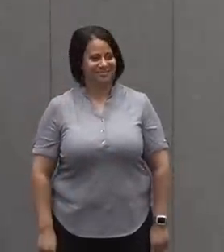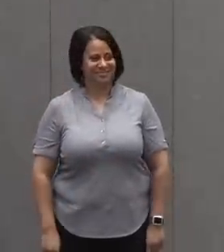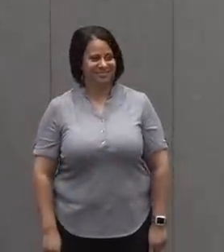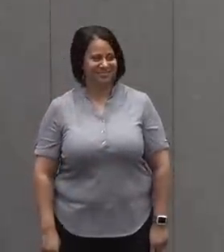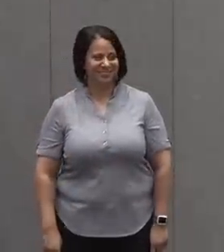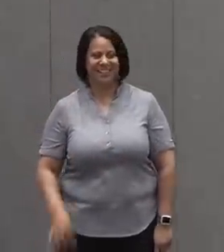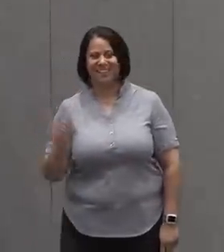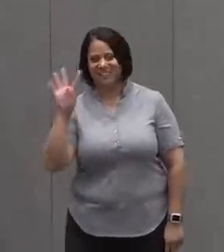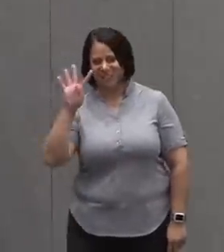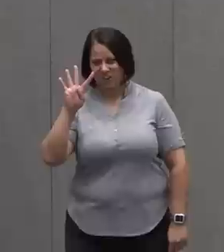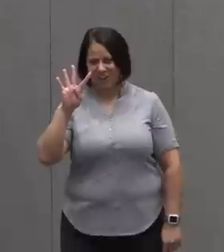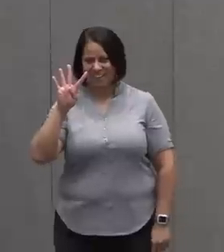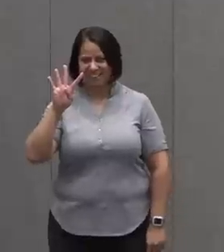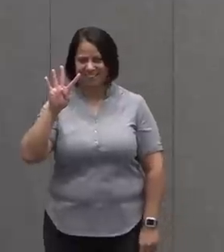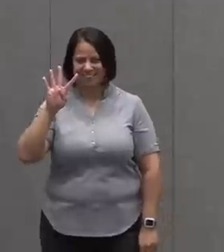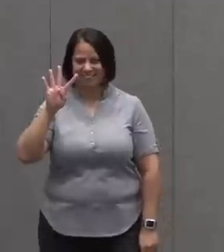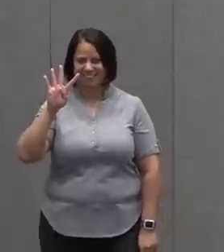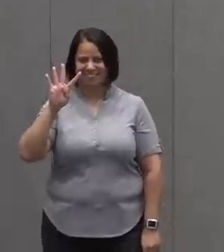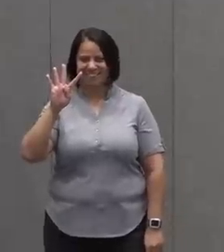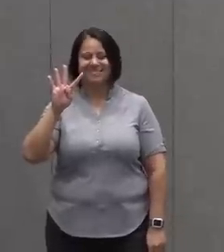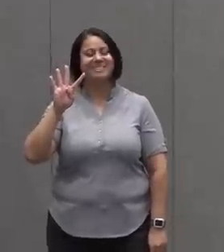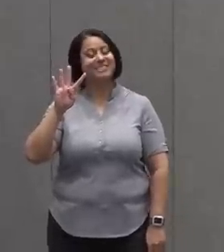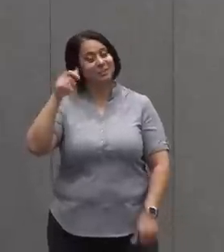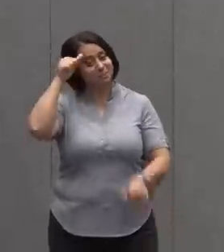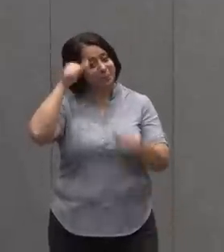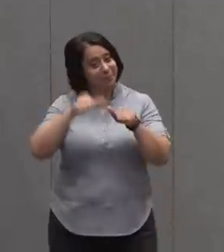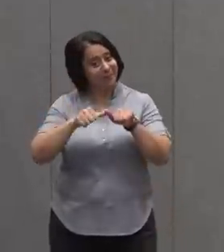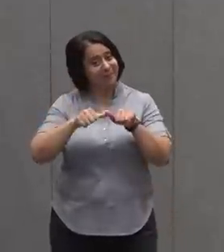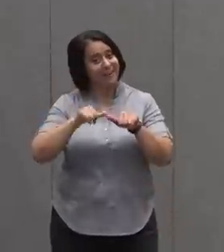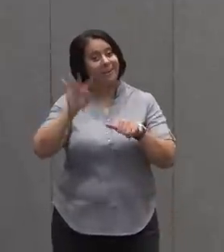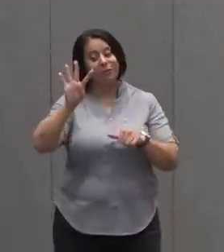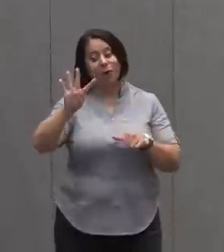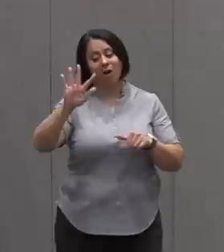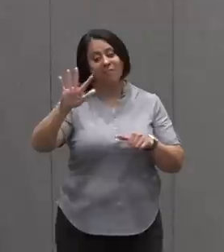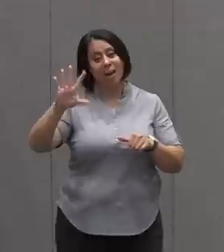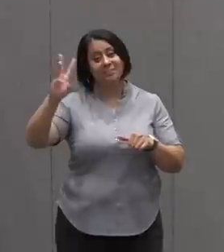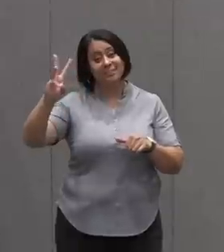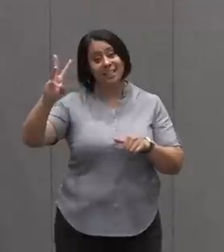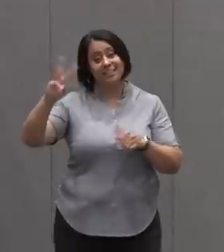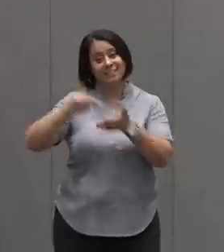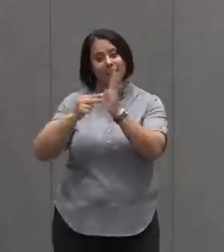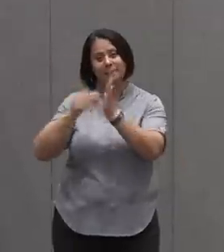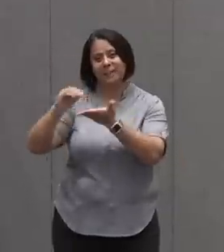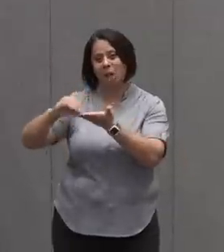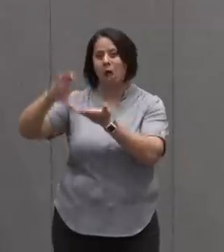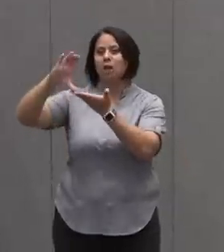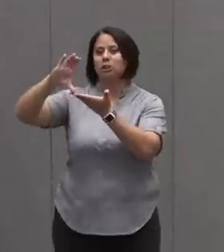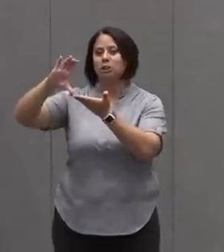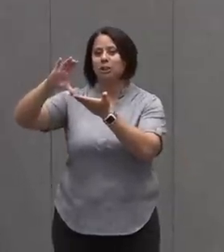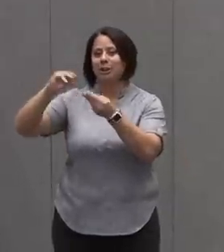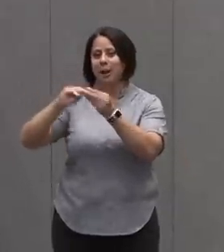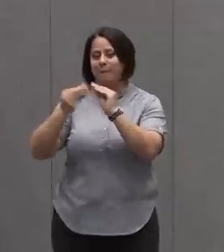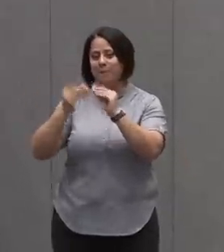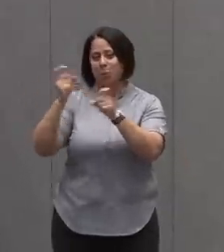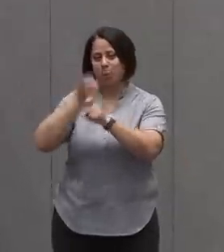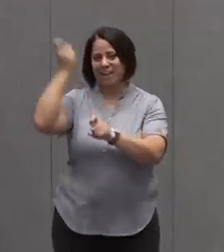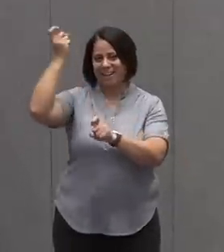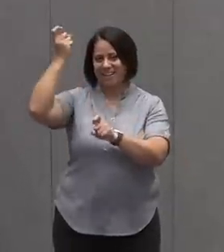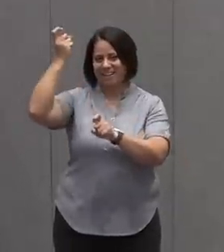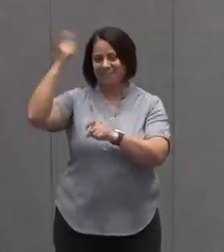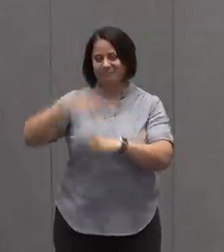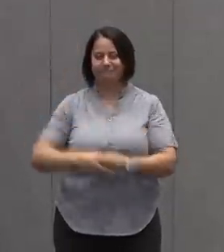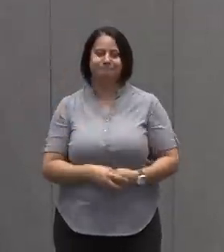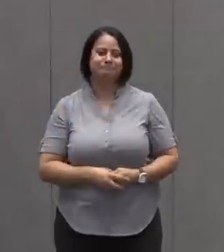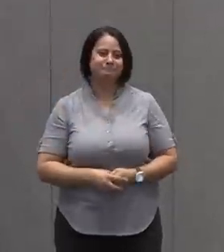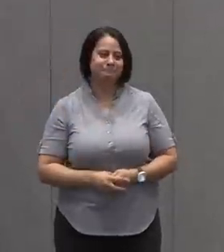She got a 4. So that means, remember, 4, 5, and 6 means that the larger number is the winner on that